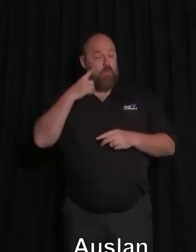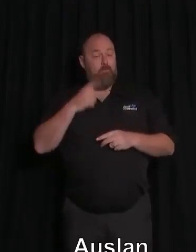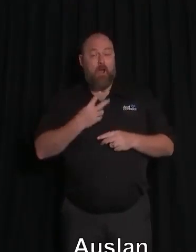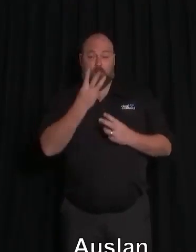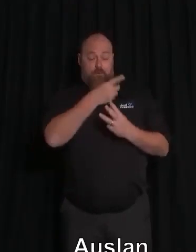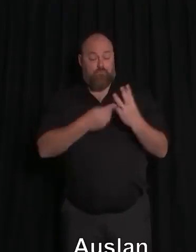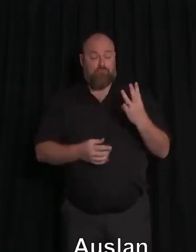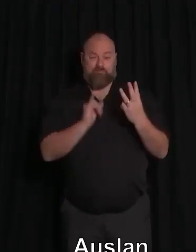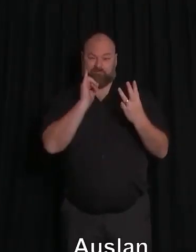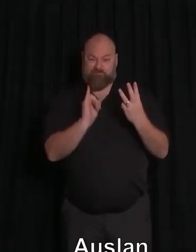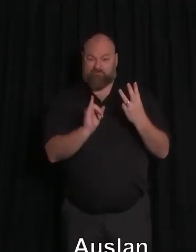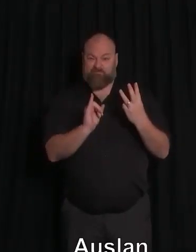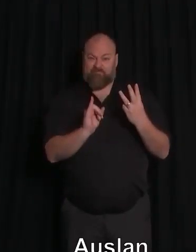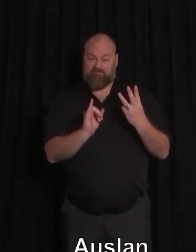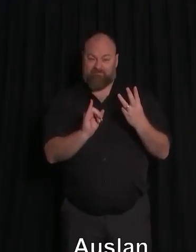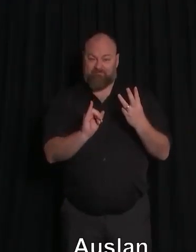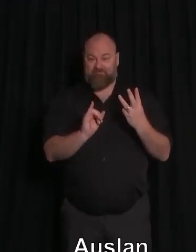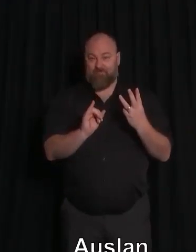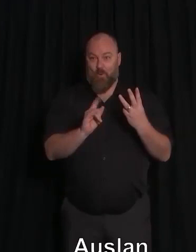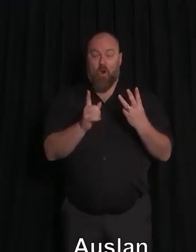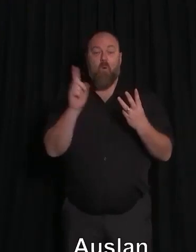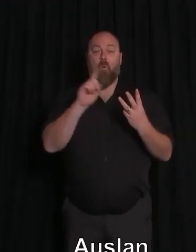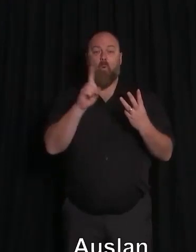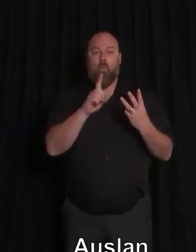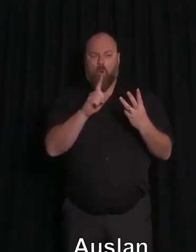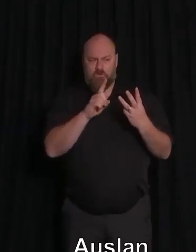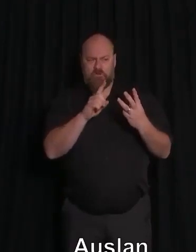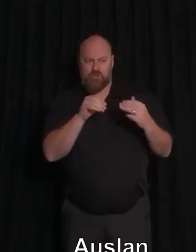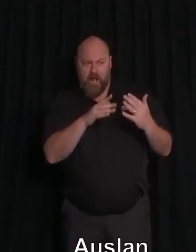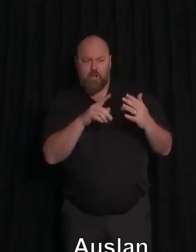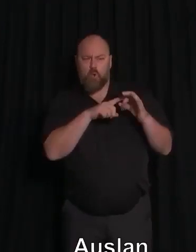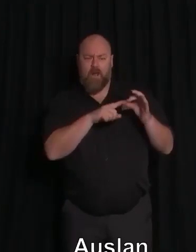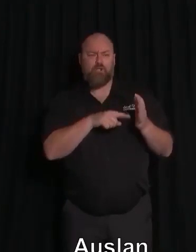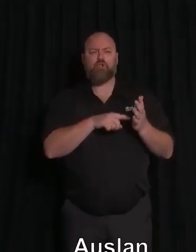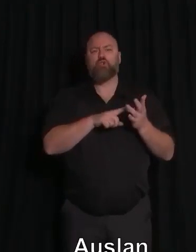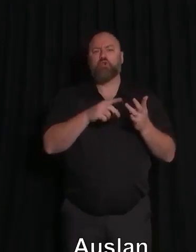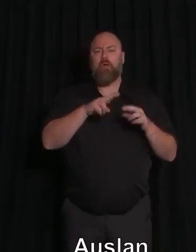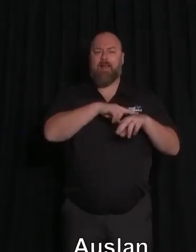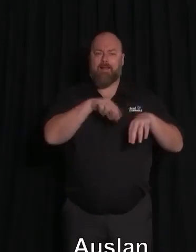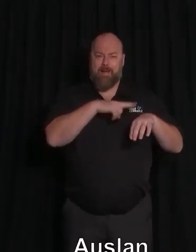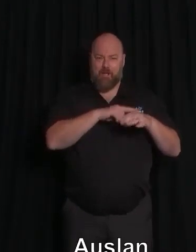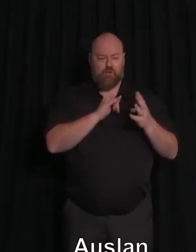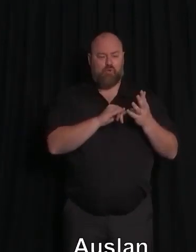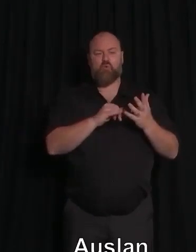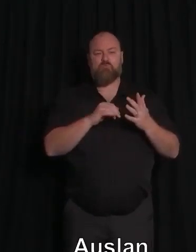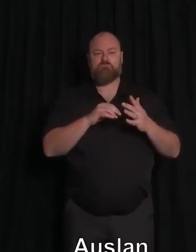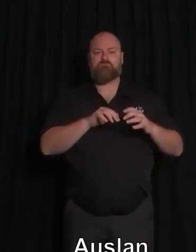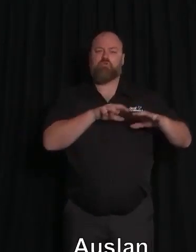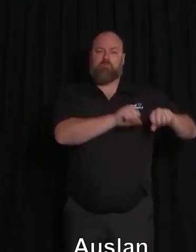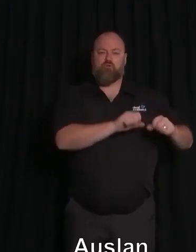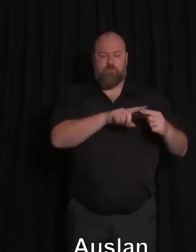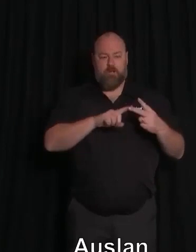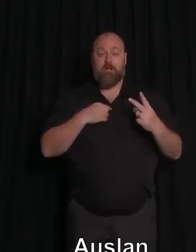in UN spaces, it would probably be challenges or questions to national sovereignty, sexual reproductive health and rights, in particular